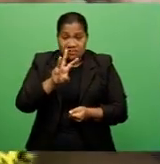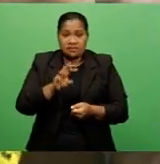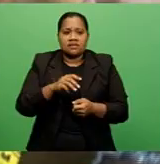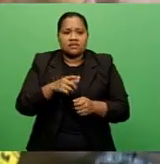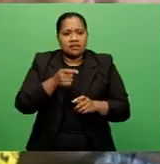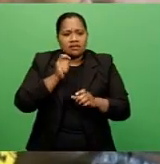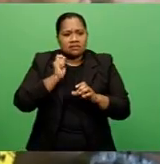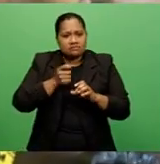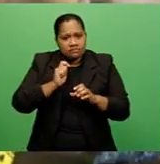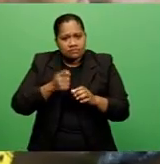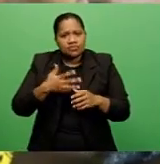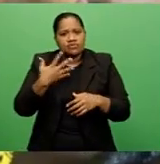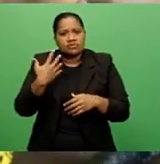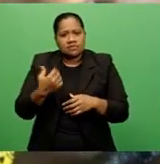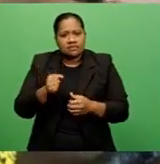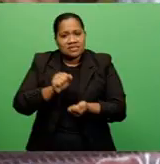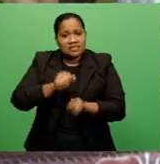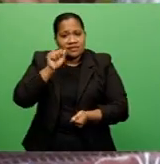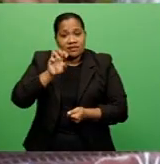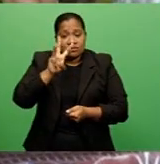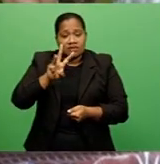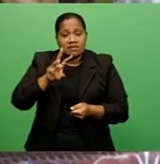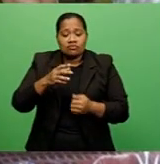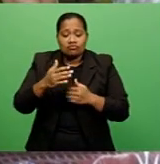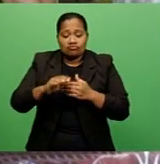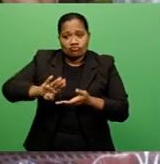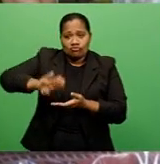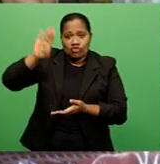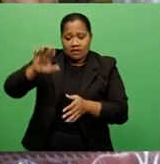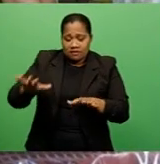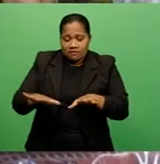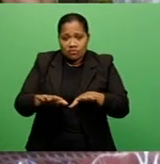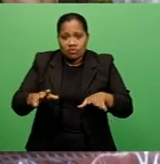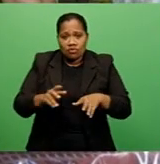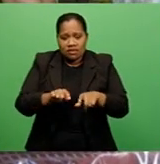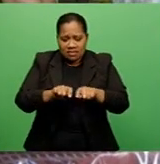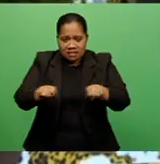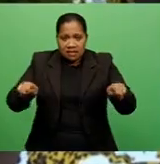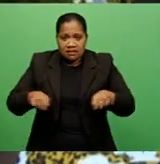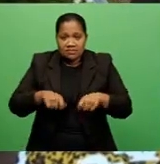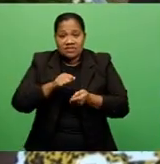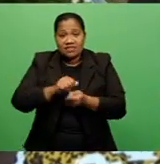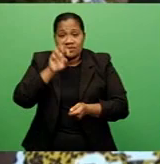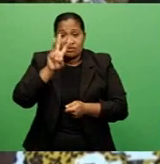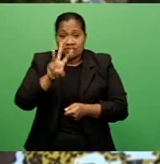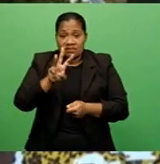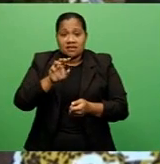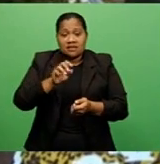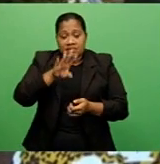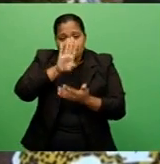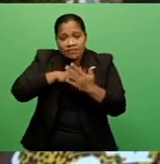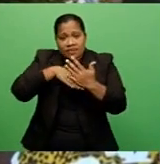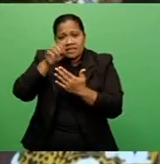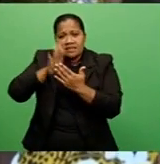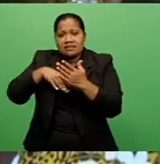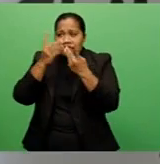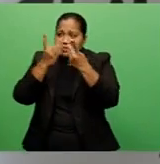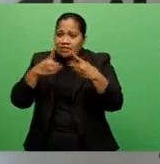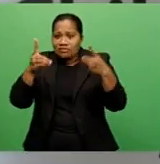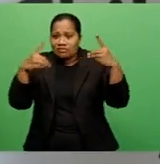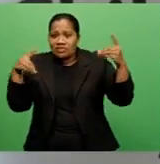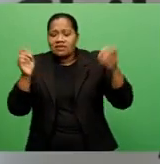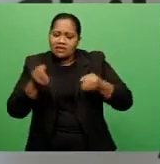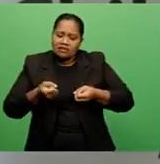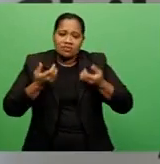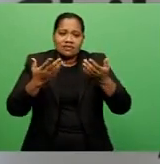Certificate 3 in wall and floor tiling, Certificate 3 in painting and decorating, and providing cookery support.